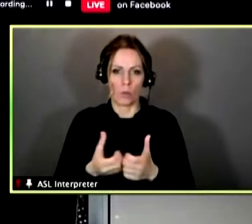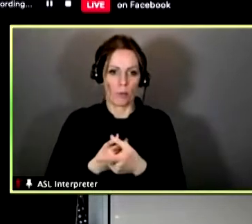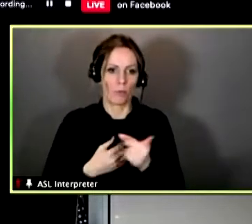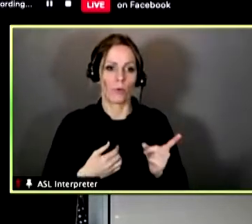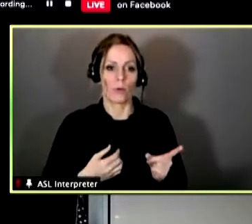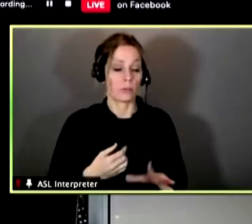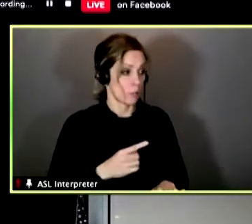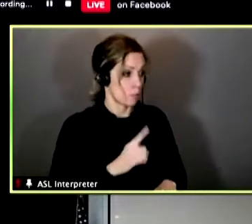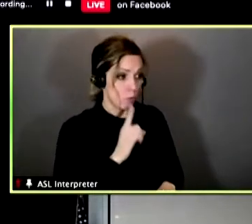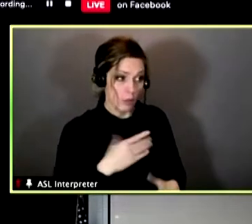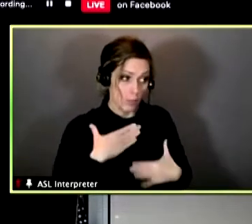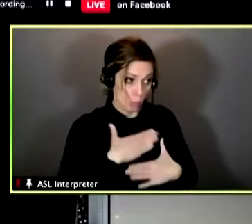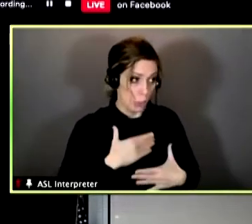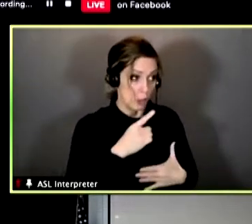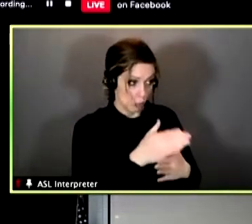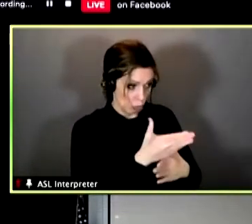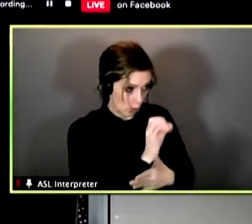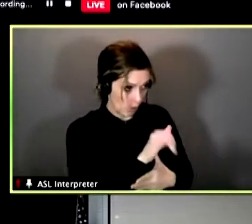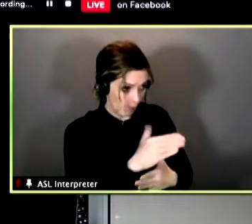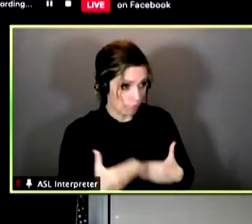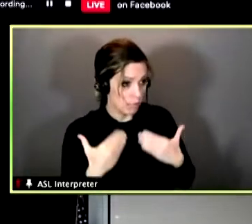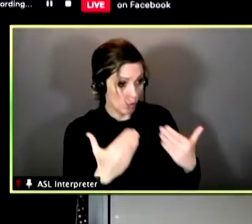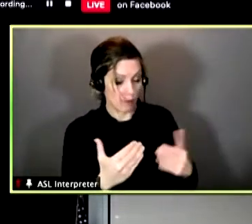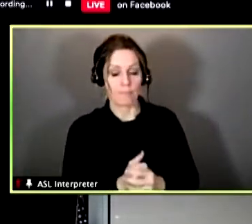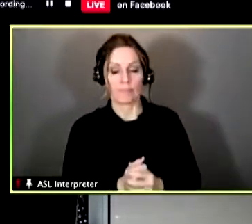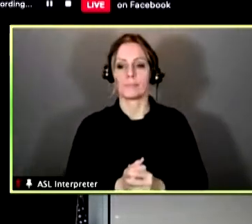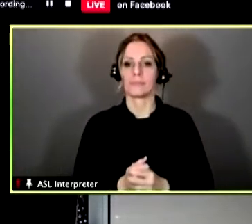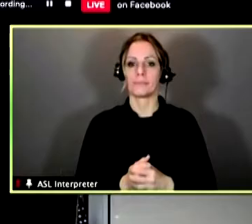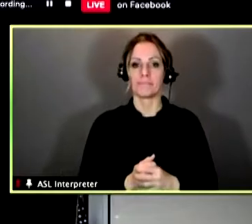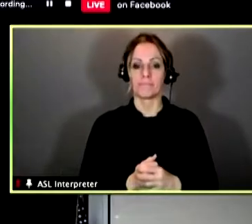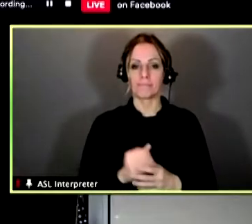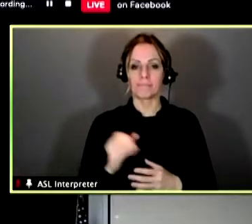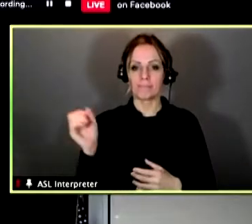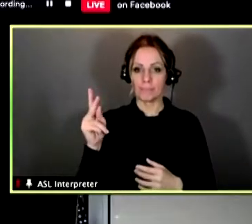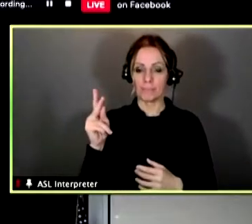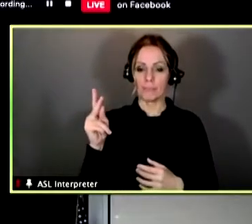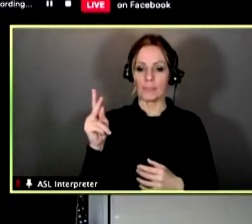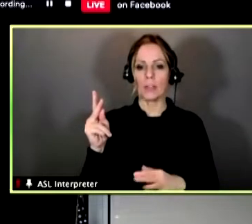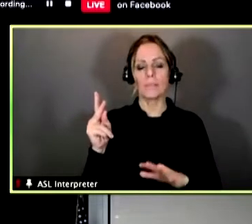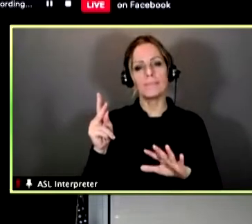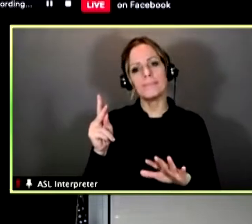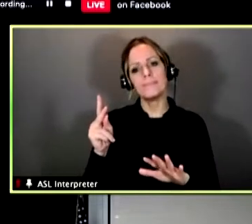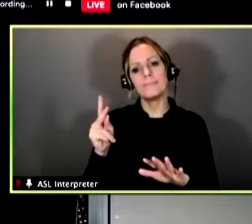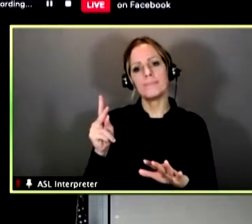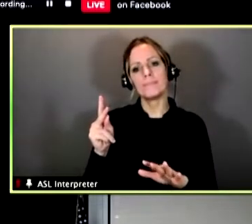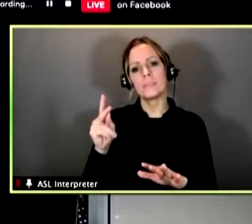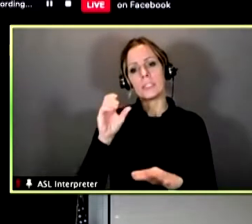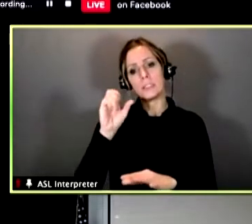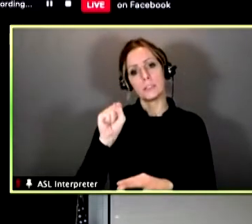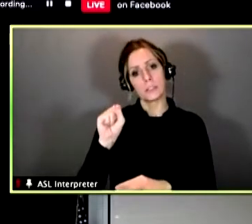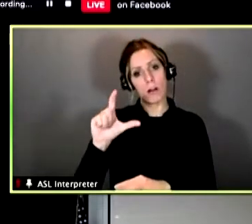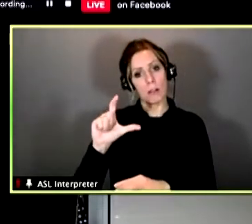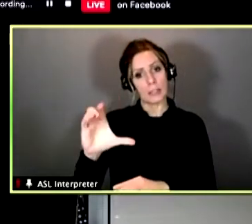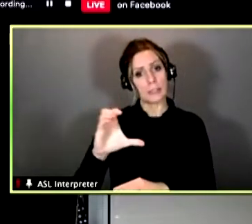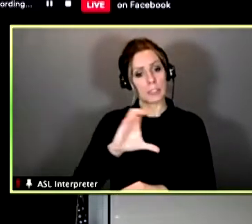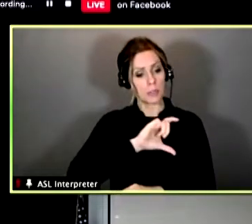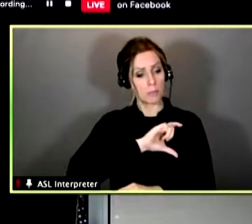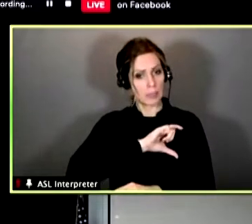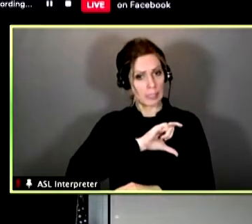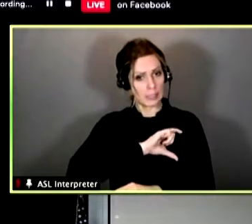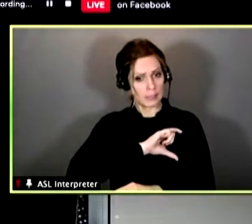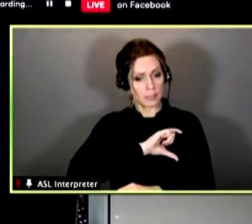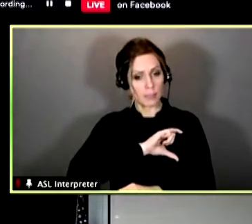really appreciate you sharing that. Go ahead. Okay. Is the Salt Lake Police policy